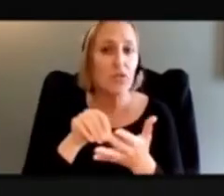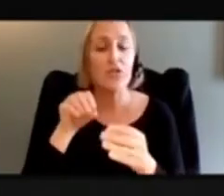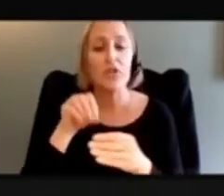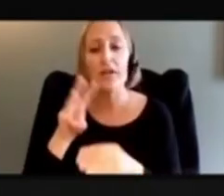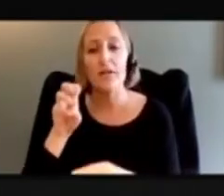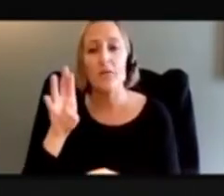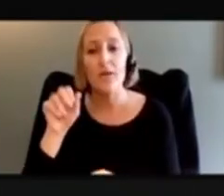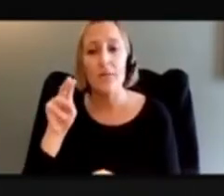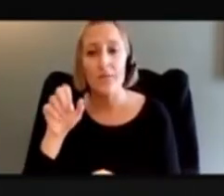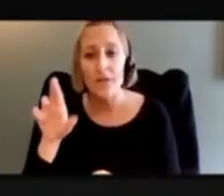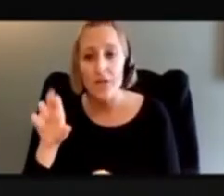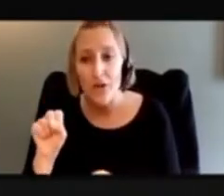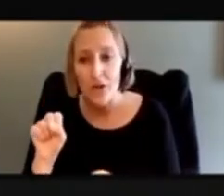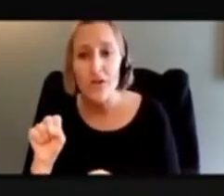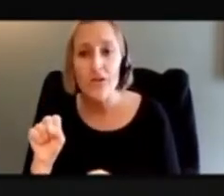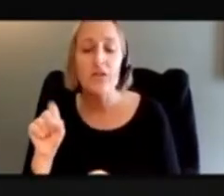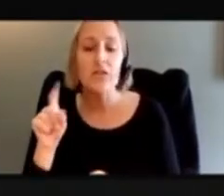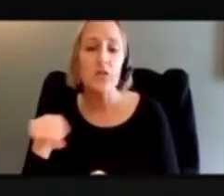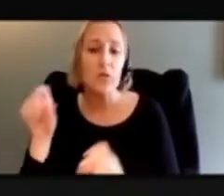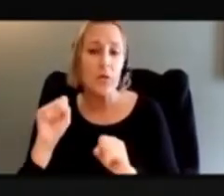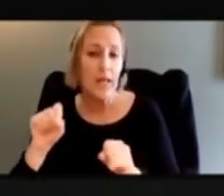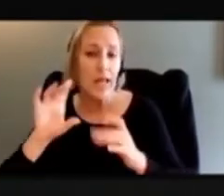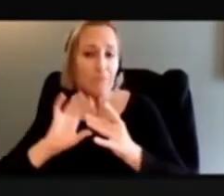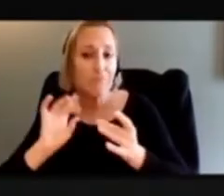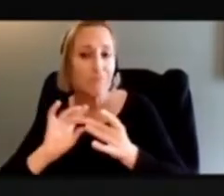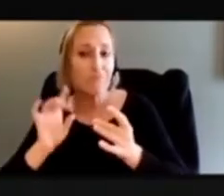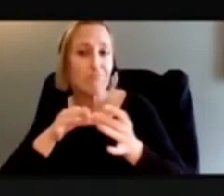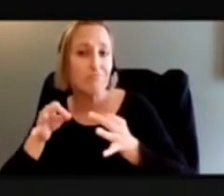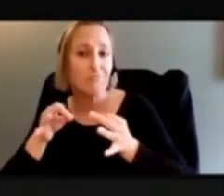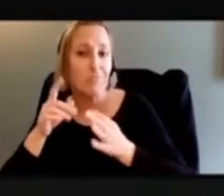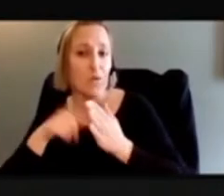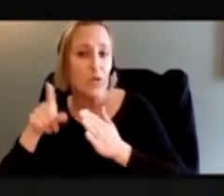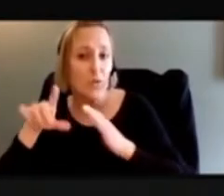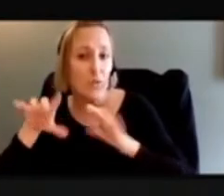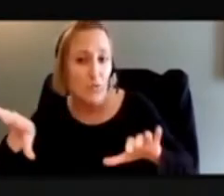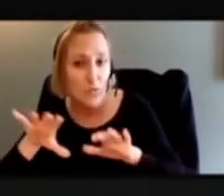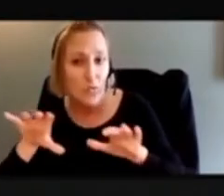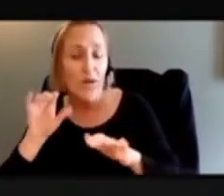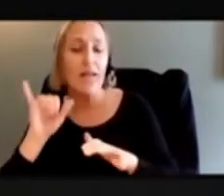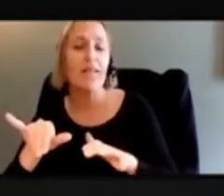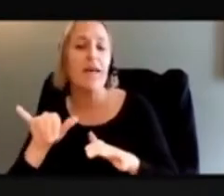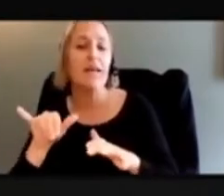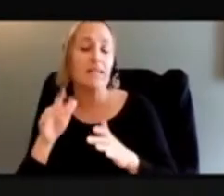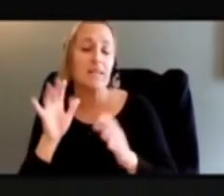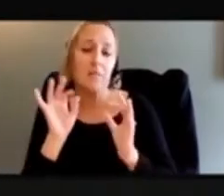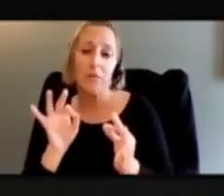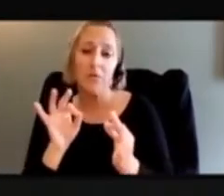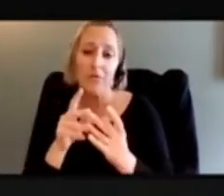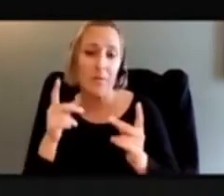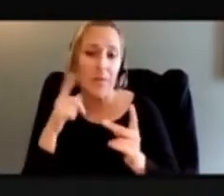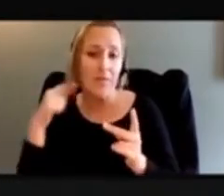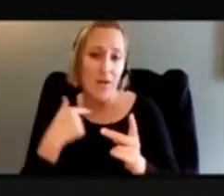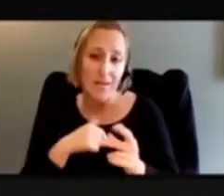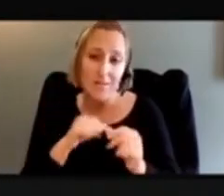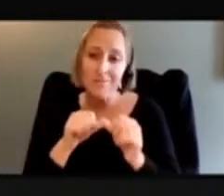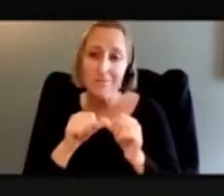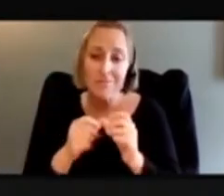webinar speaker and share about things that you have done. That's a perfect place for us to continue to learn and grow